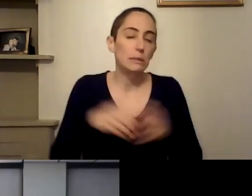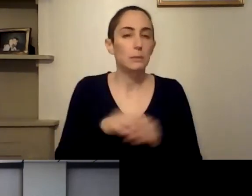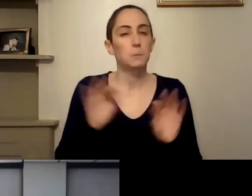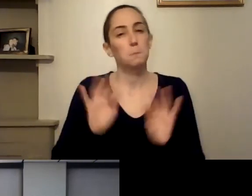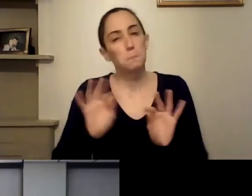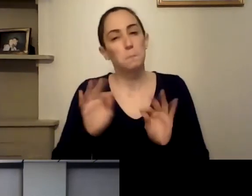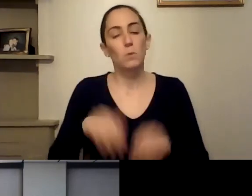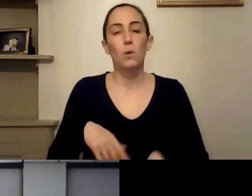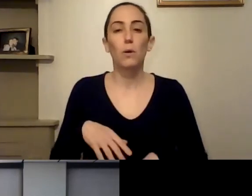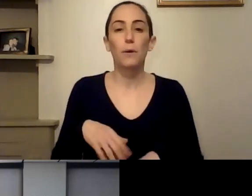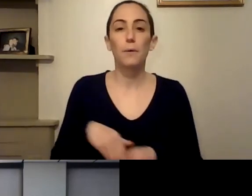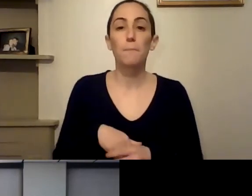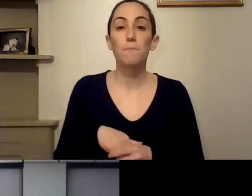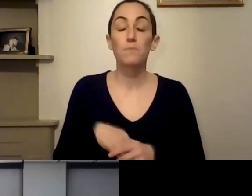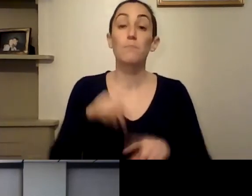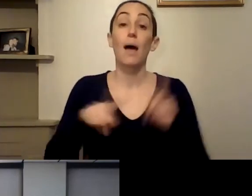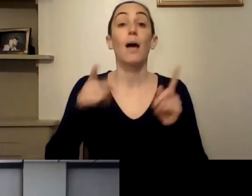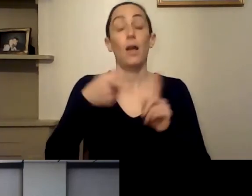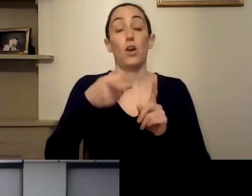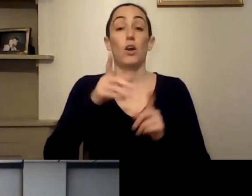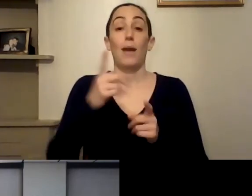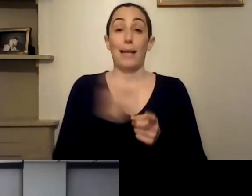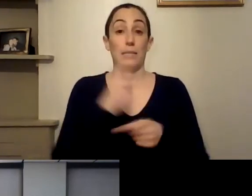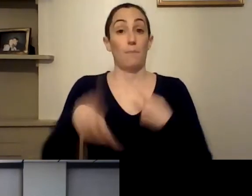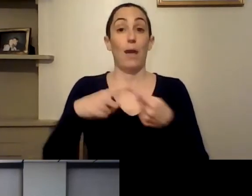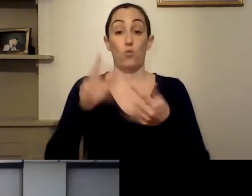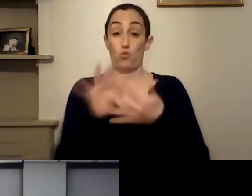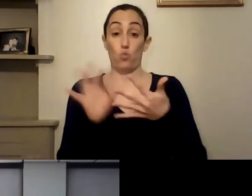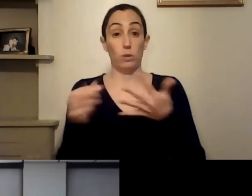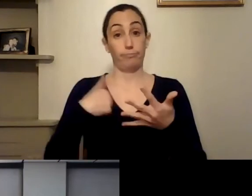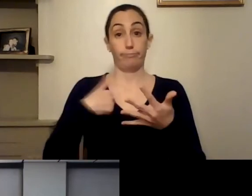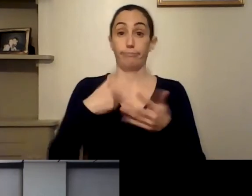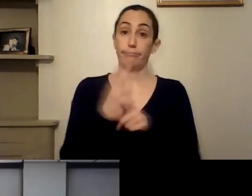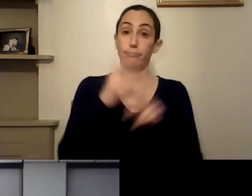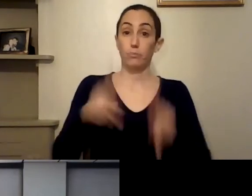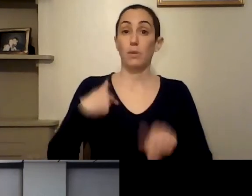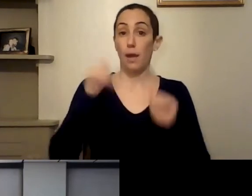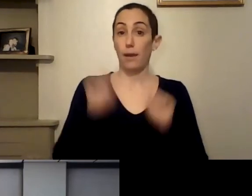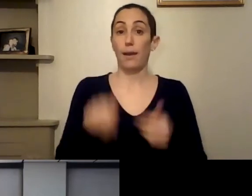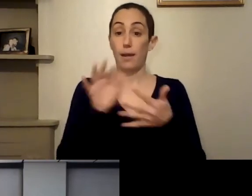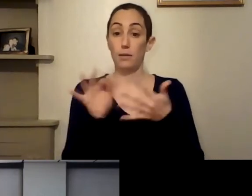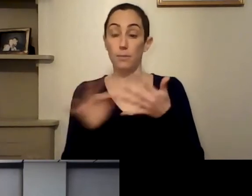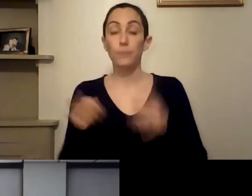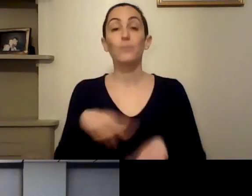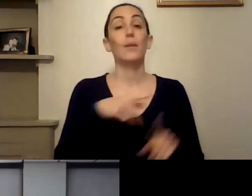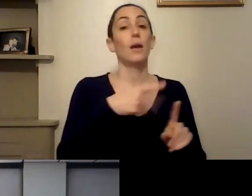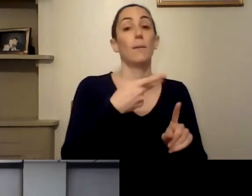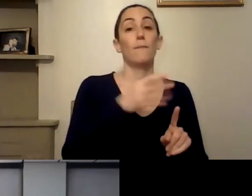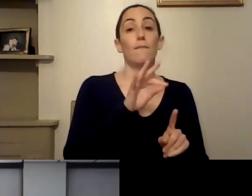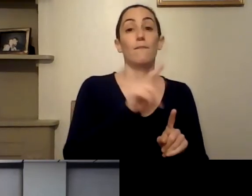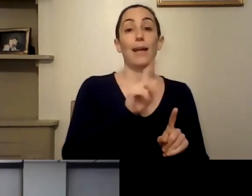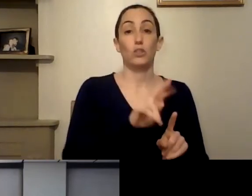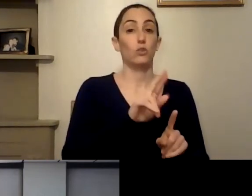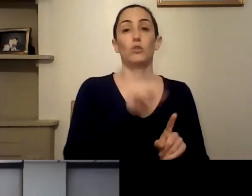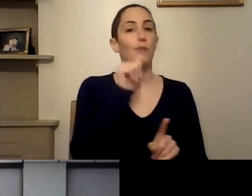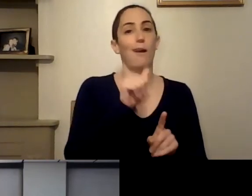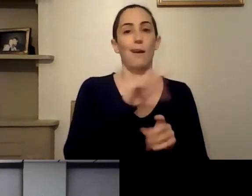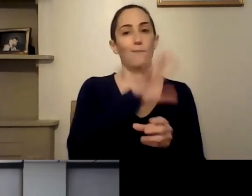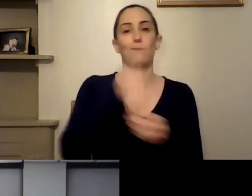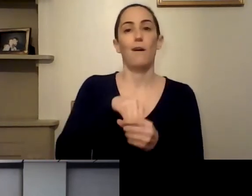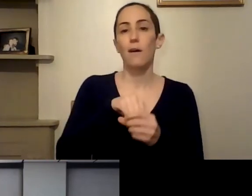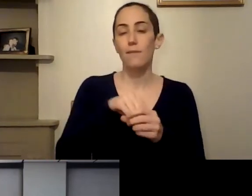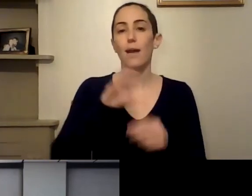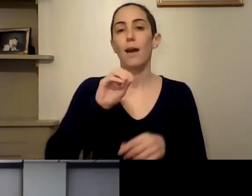think that Pfizer is operating outside of Operation Warp Speed, so they may not necessarily have